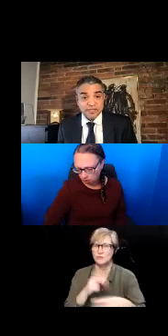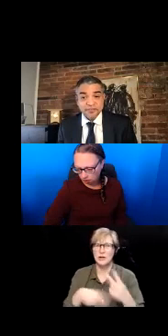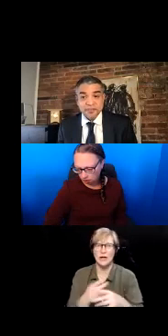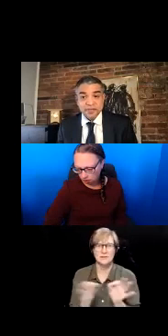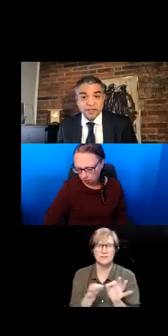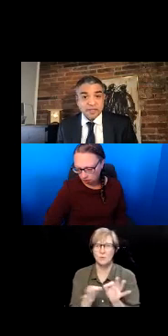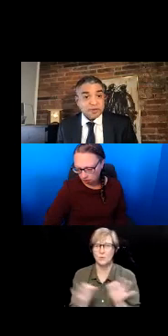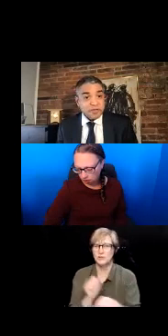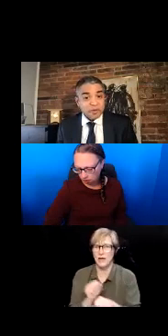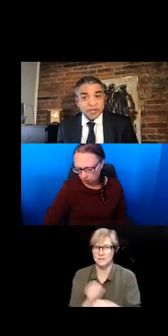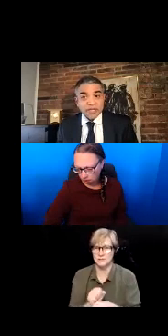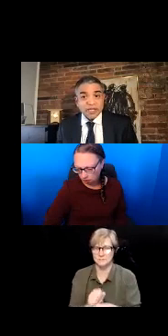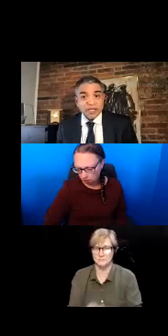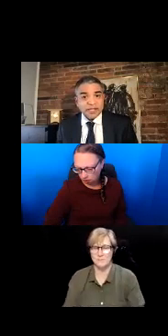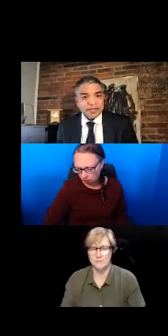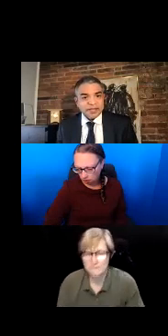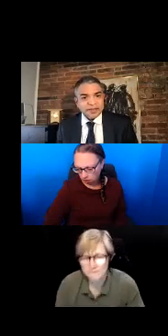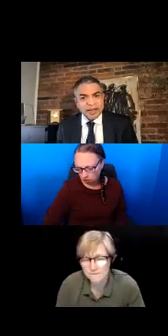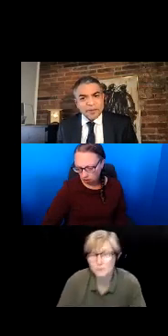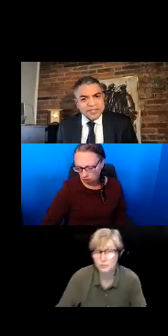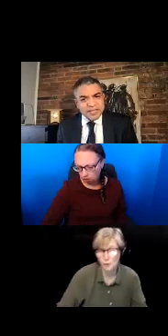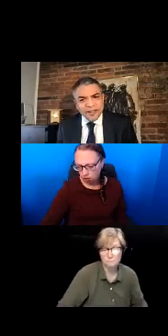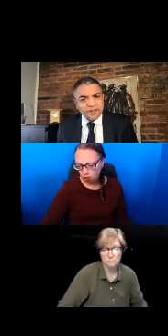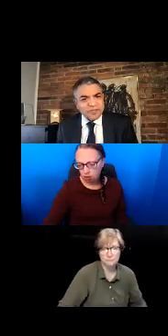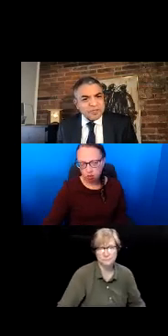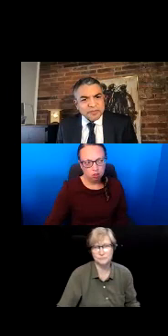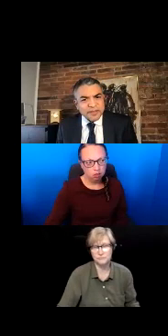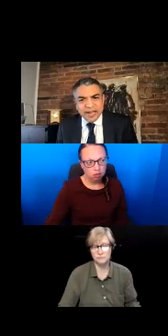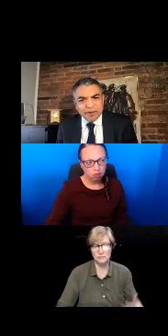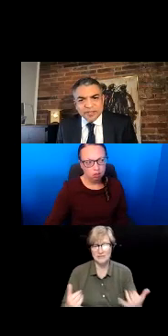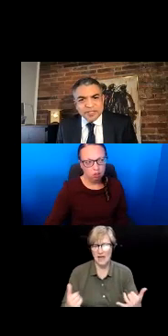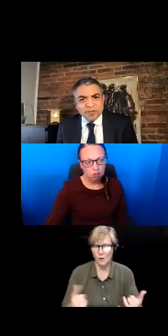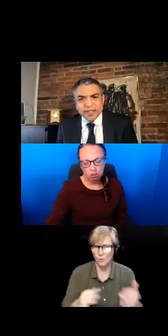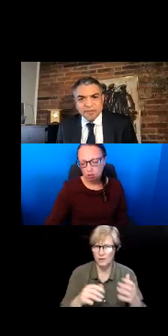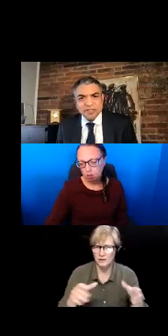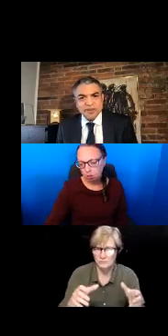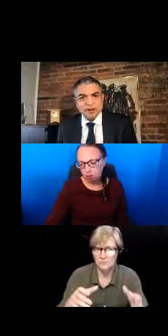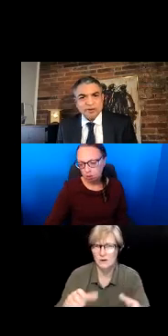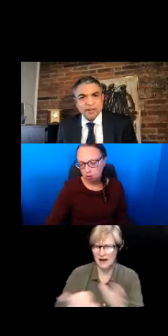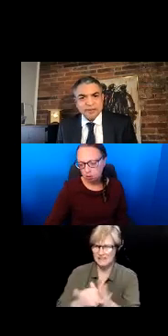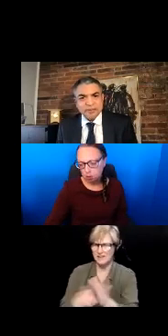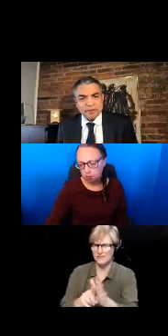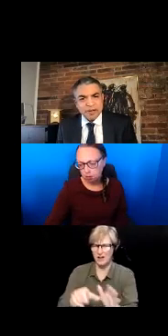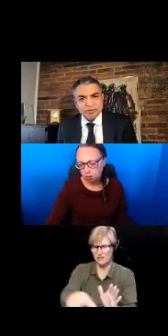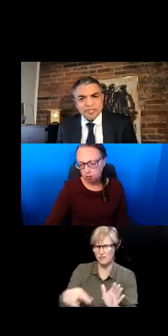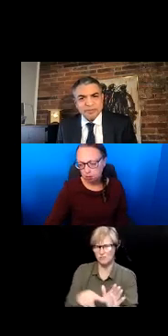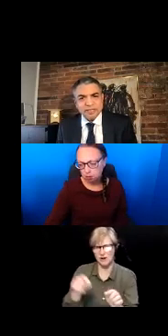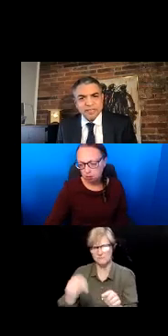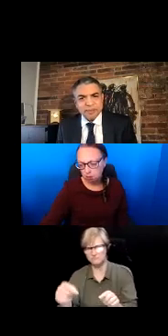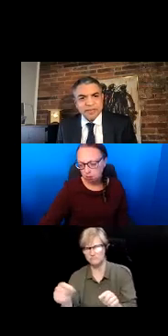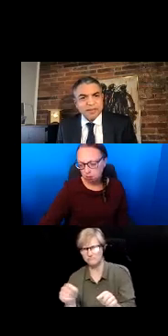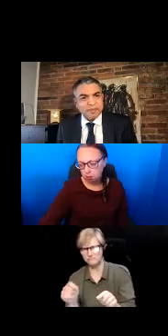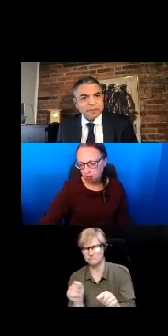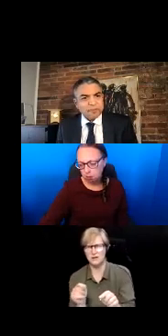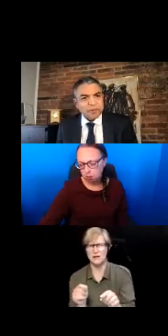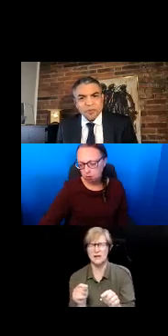tasks. All right, so now we've identified all sorts of different areas in the right hemisphere and characterized them a little